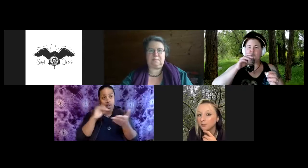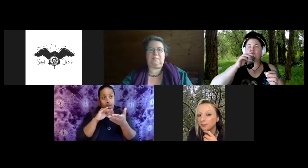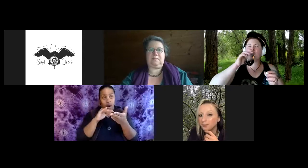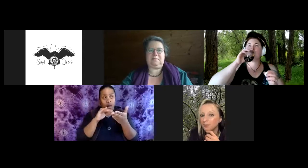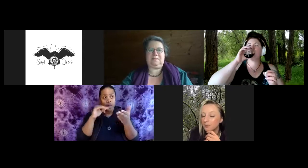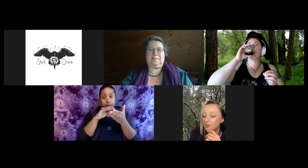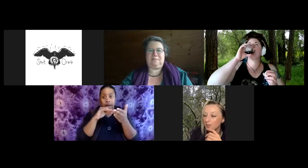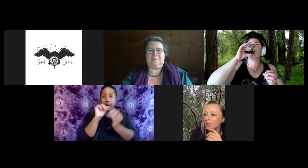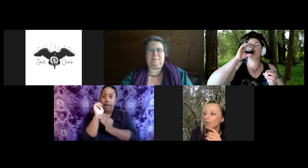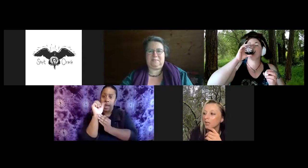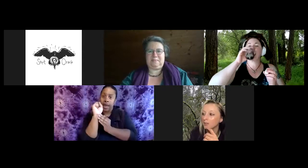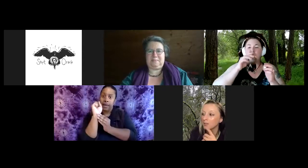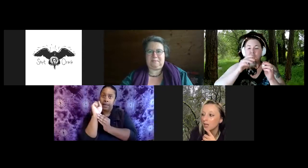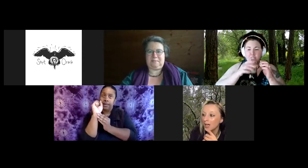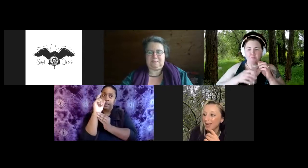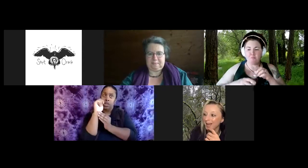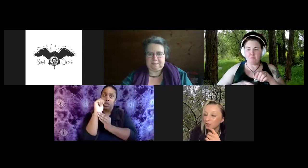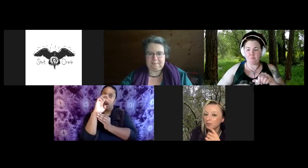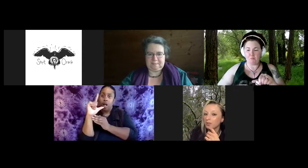astroherbalism. And